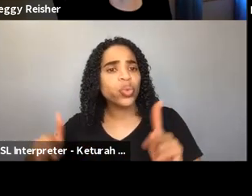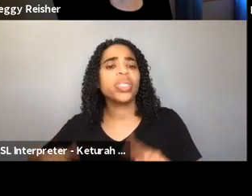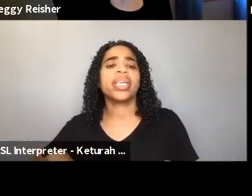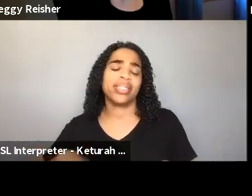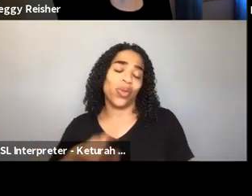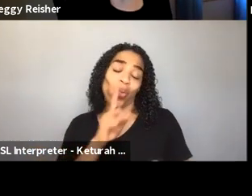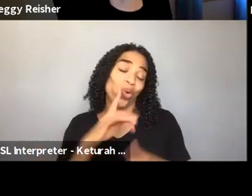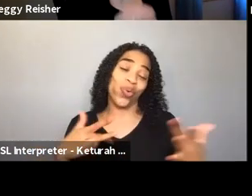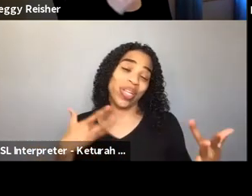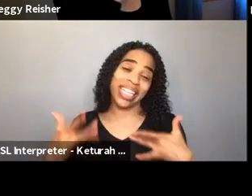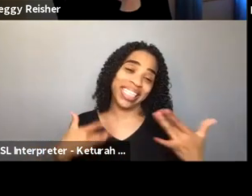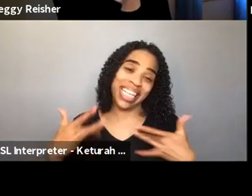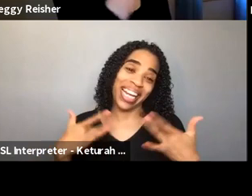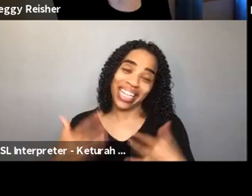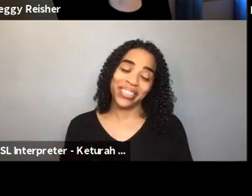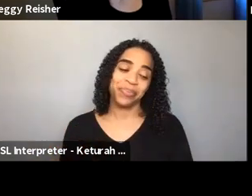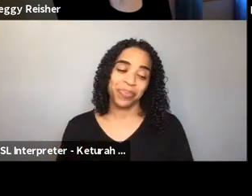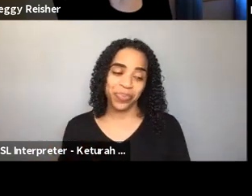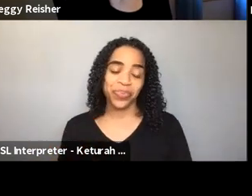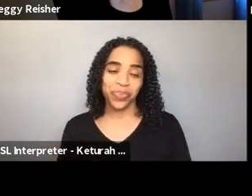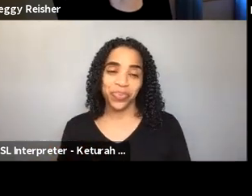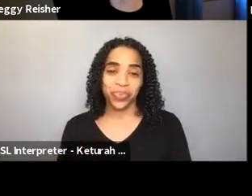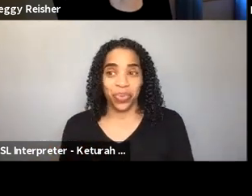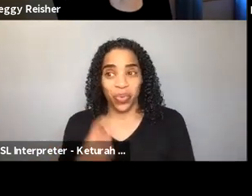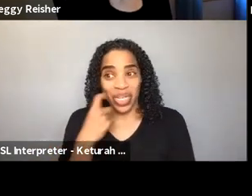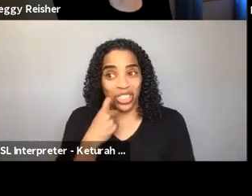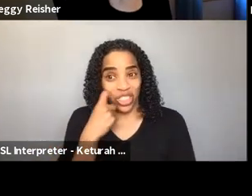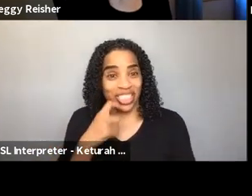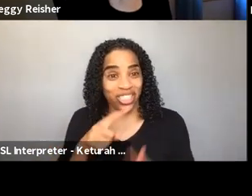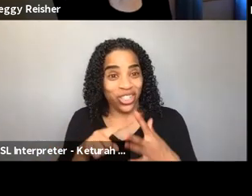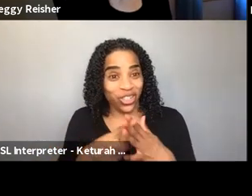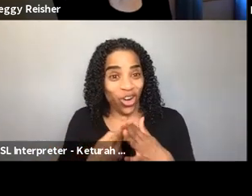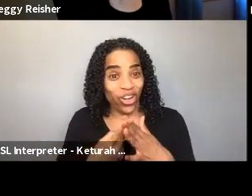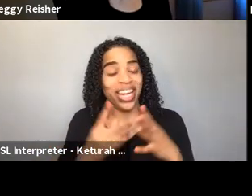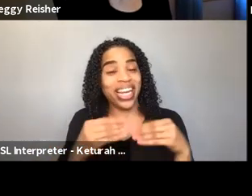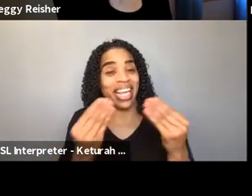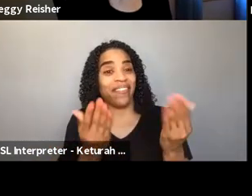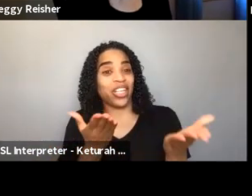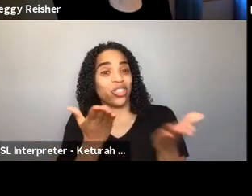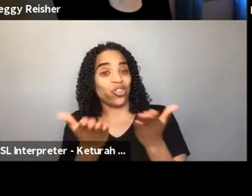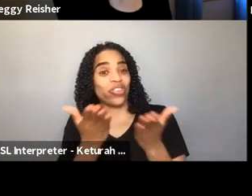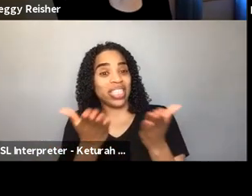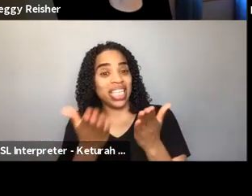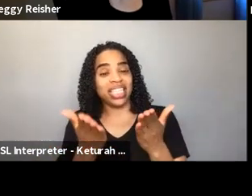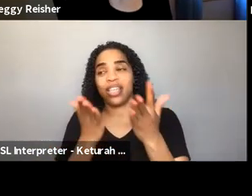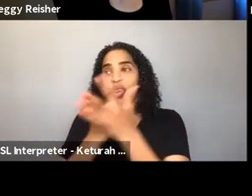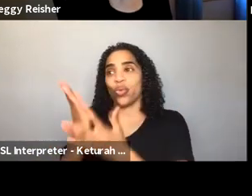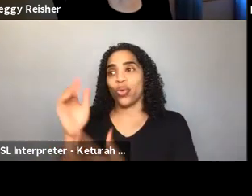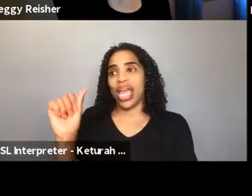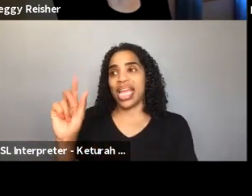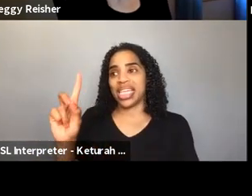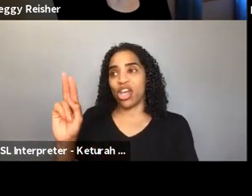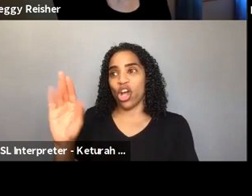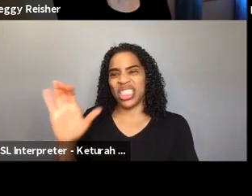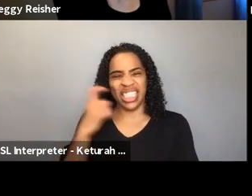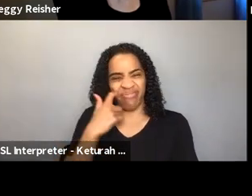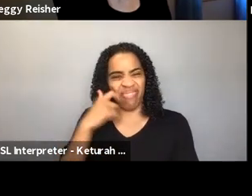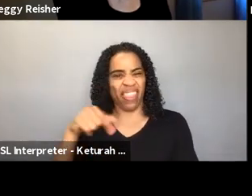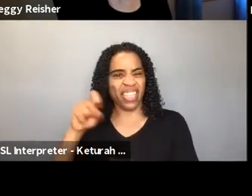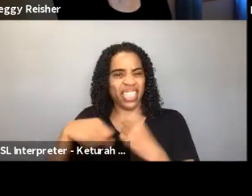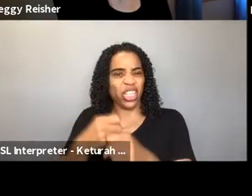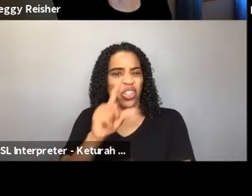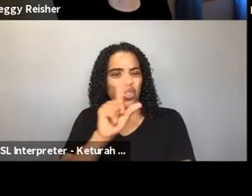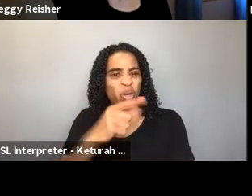exciting for us. We, have just started providing services through the ADRC this year. We